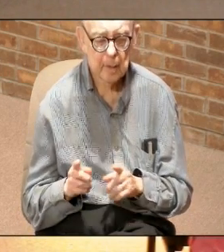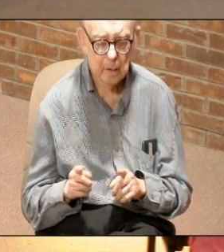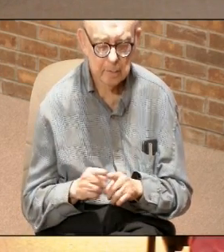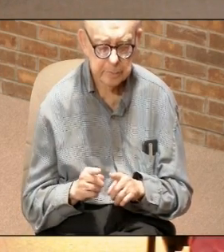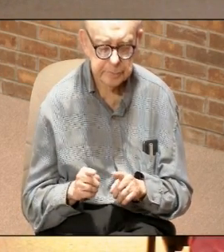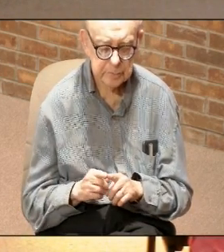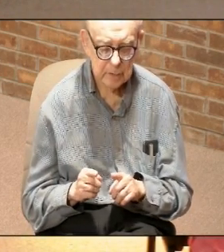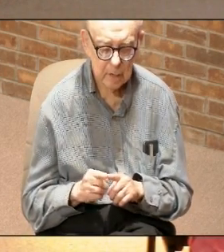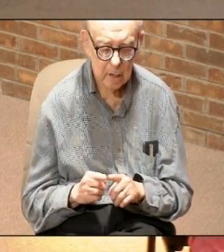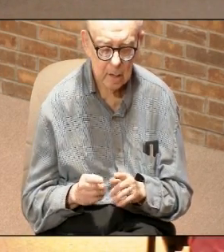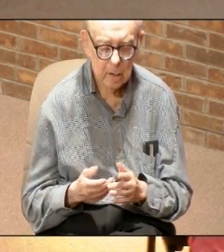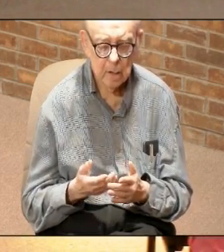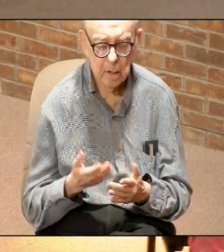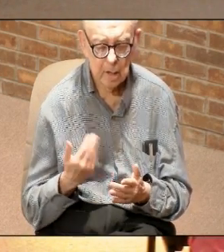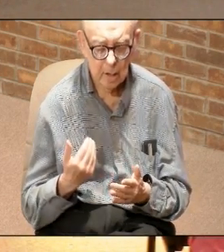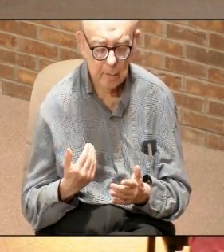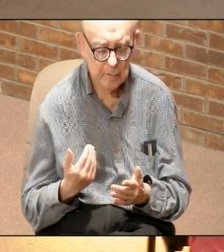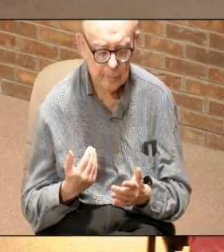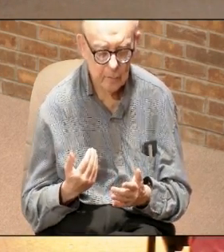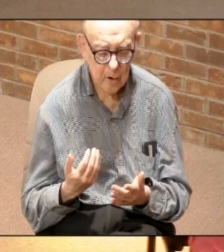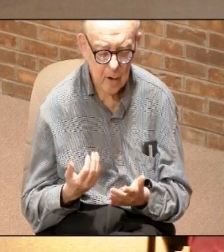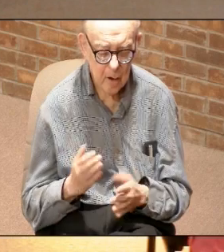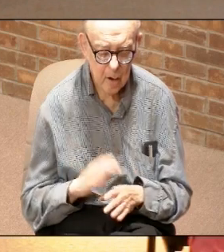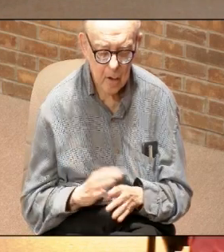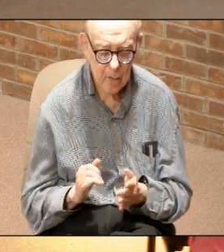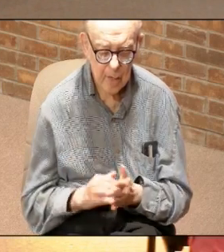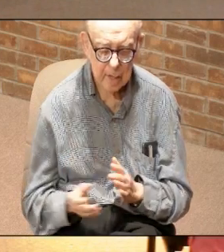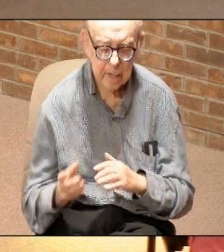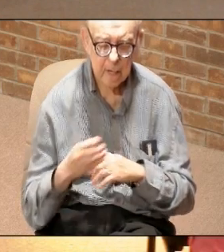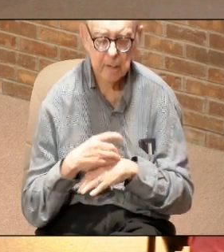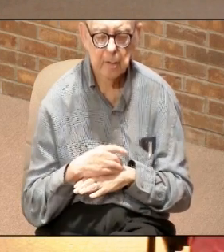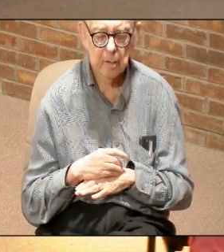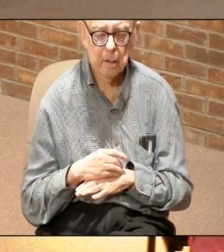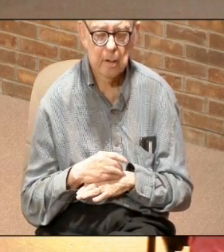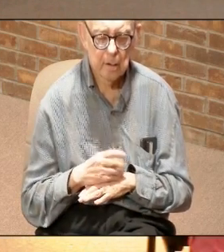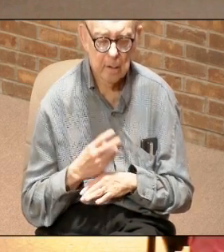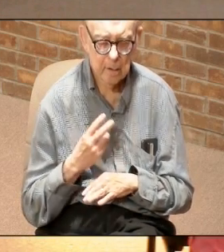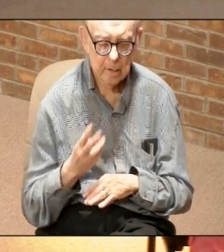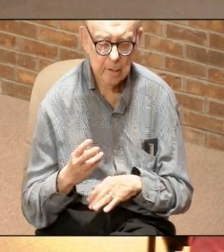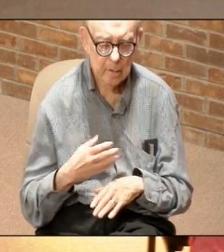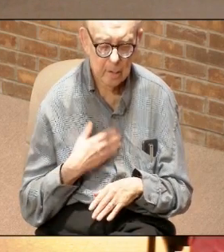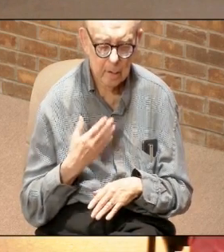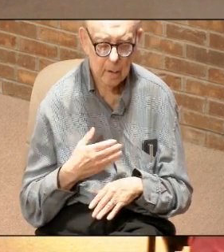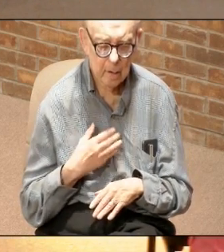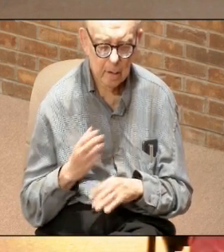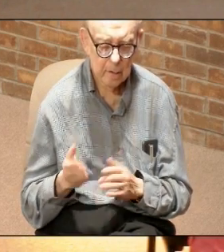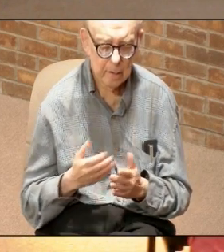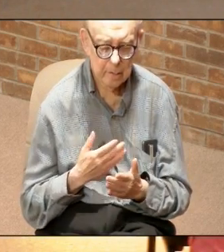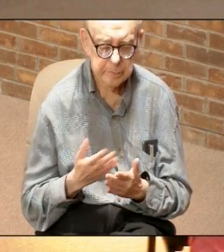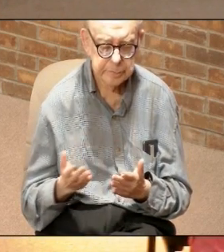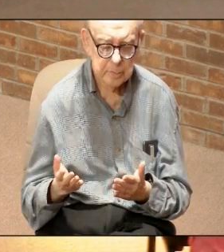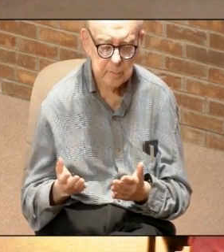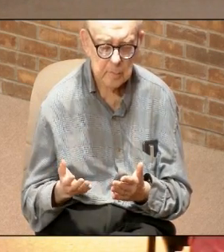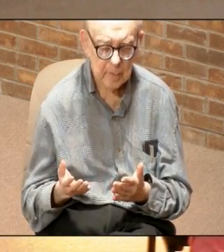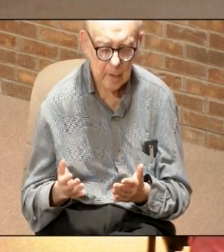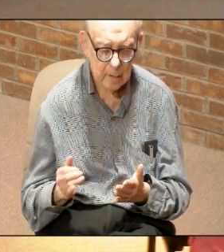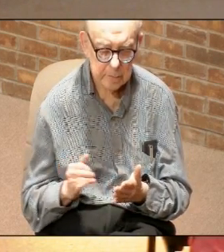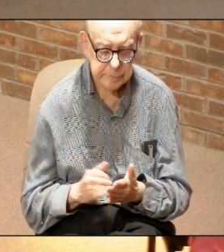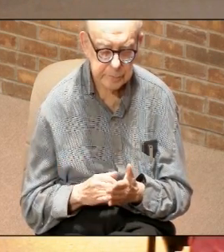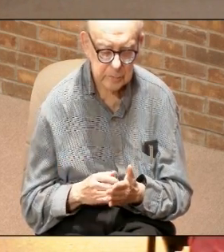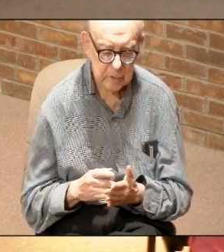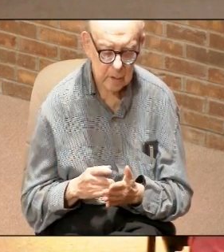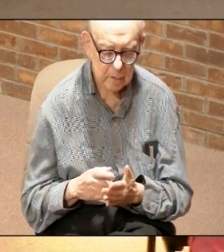as it was if they had opened it that day to see the joy and everything that's on it. That's